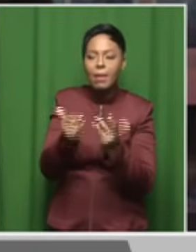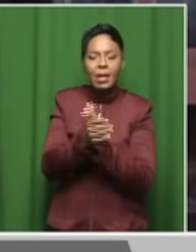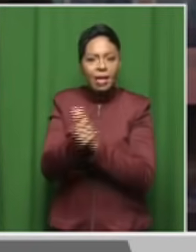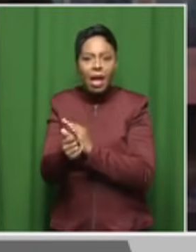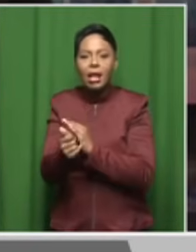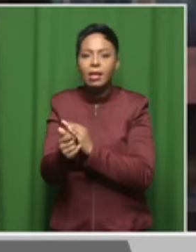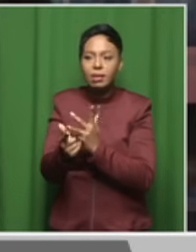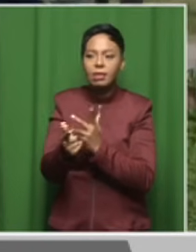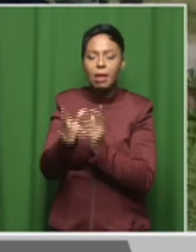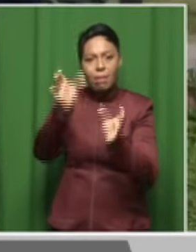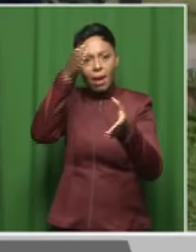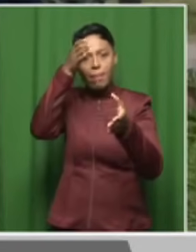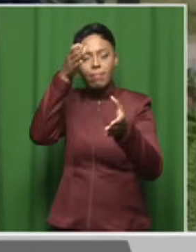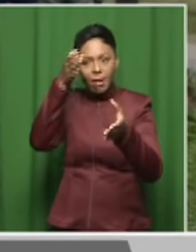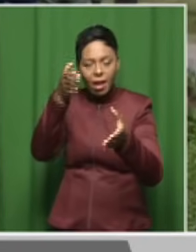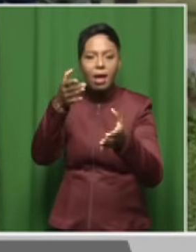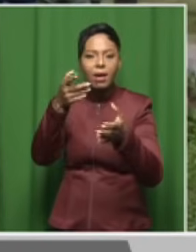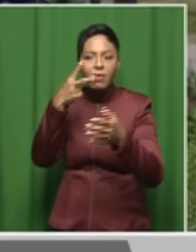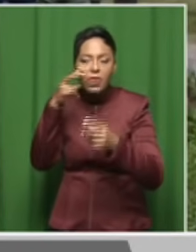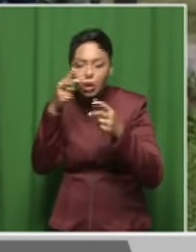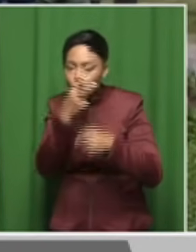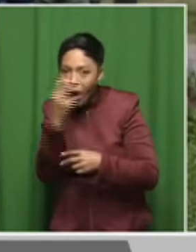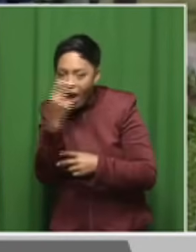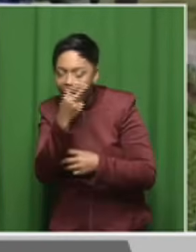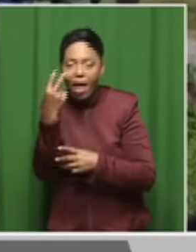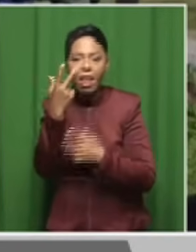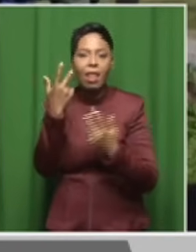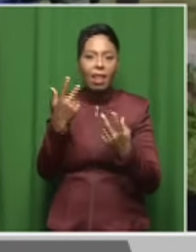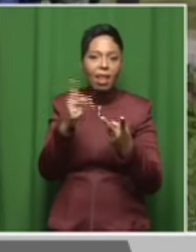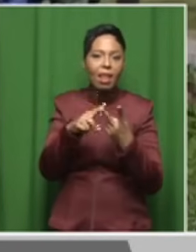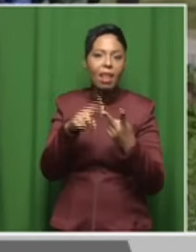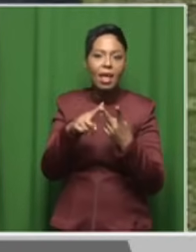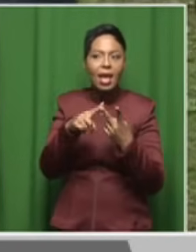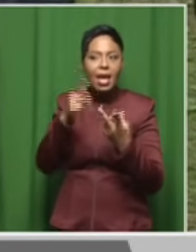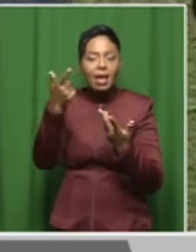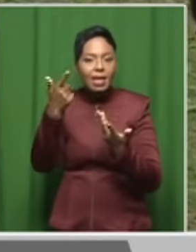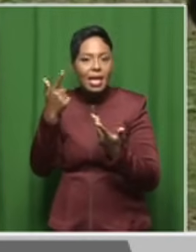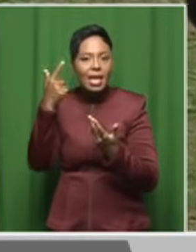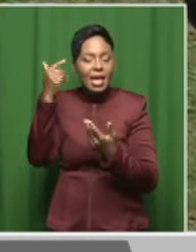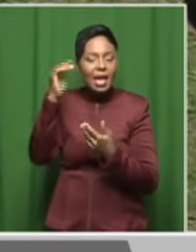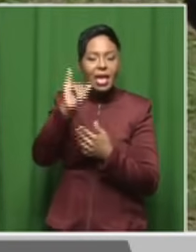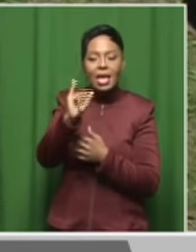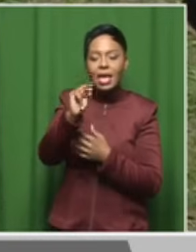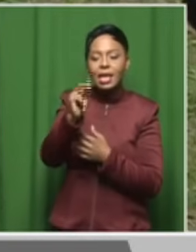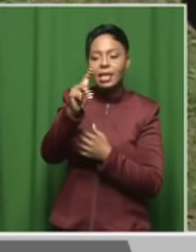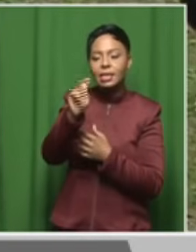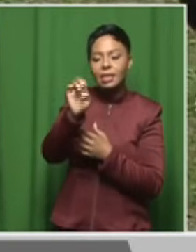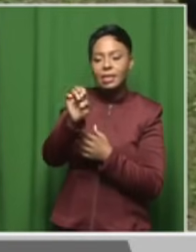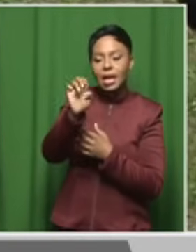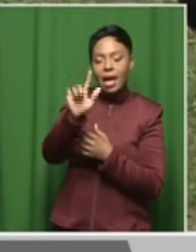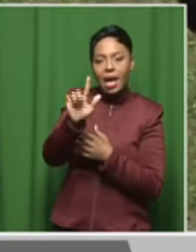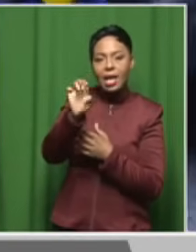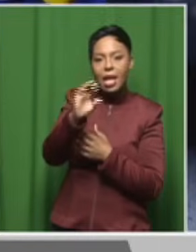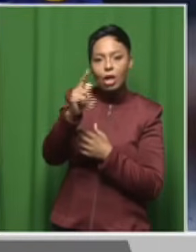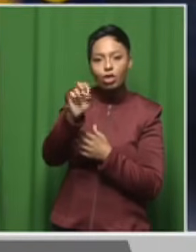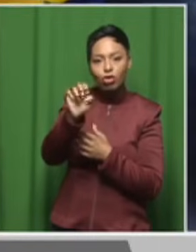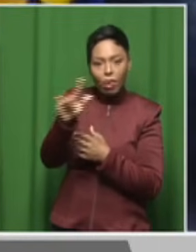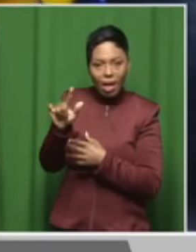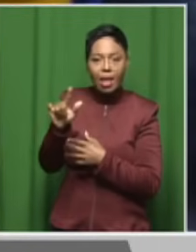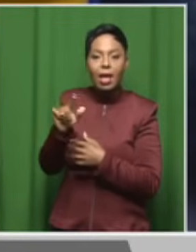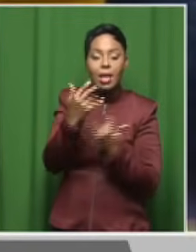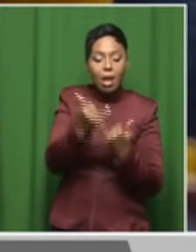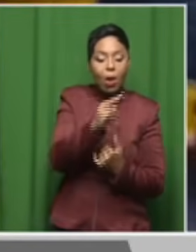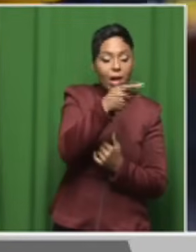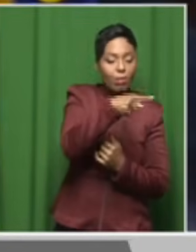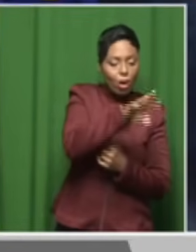challenges, auditory challenges, visual challenges, never mind intellectual challenges. So NPOs can play an enormous role